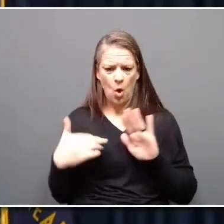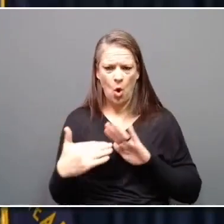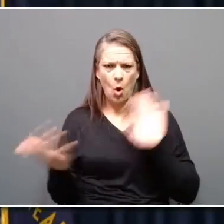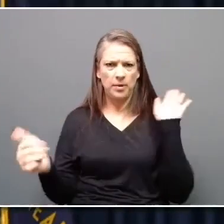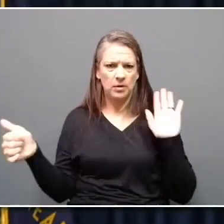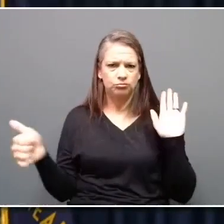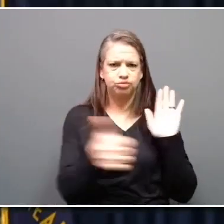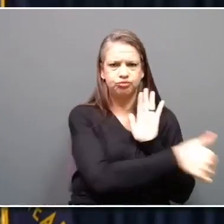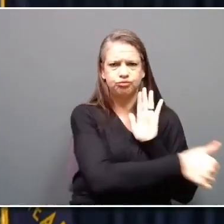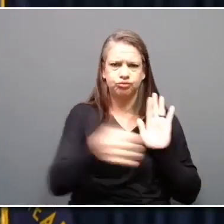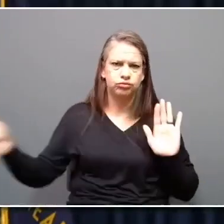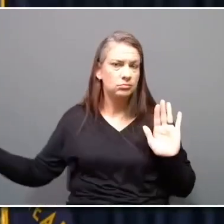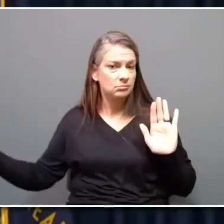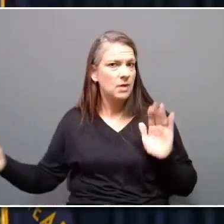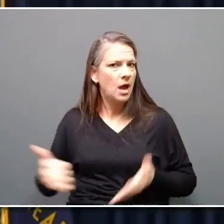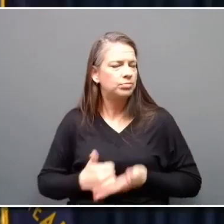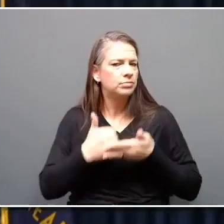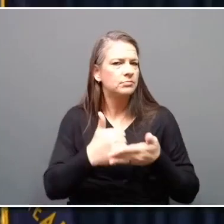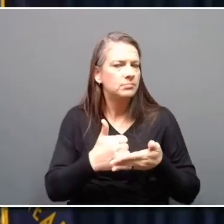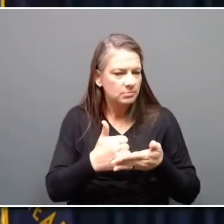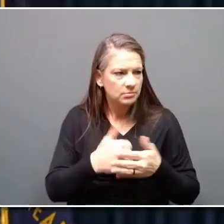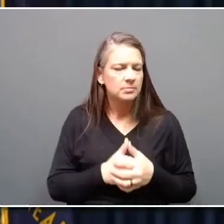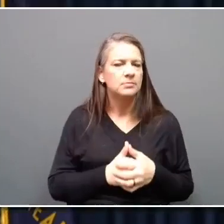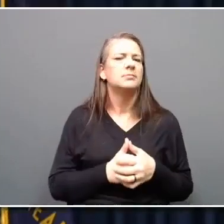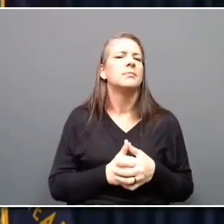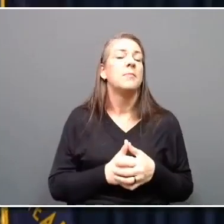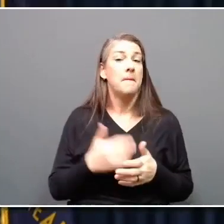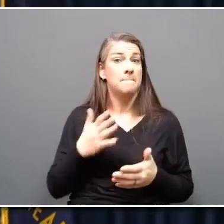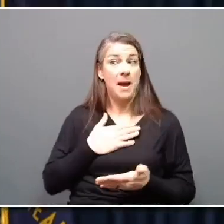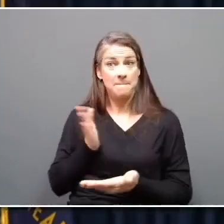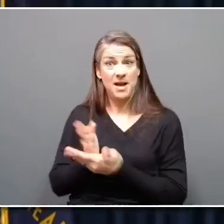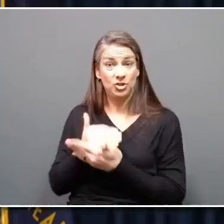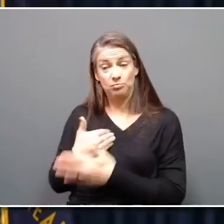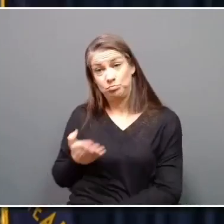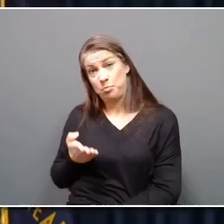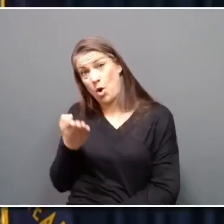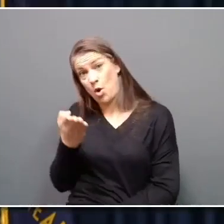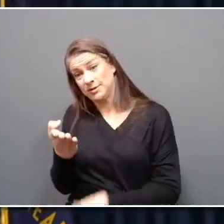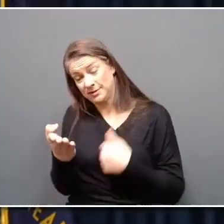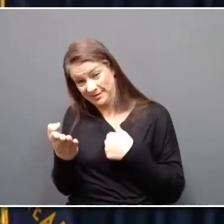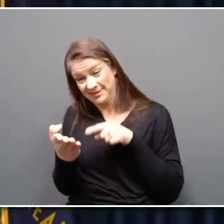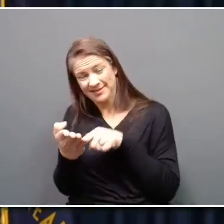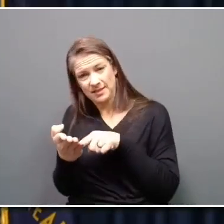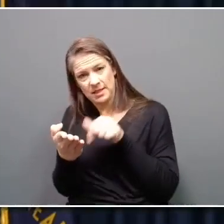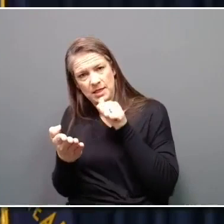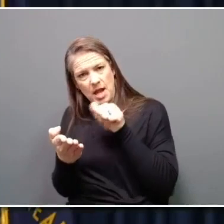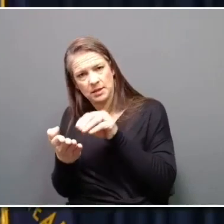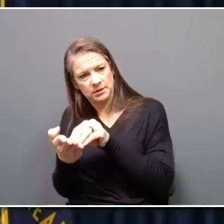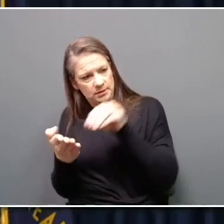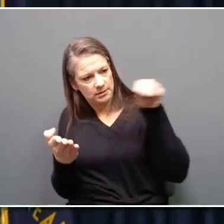in my budget proposal, and it is not in the House's initial budget, though it could be, in their transportation